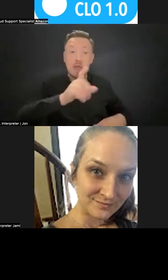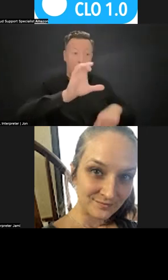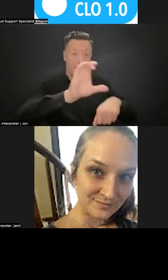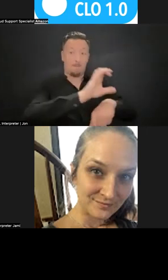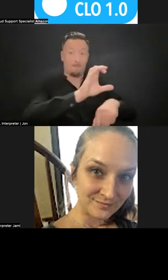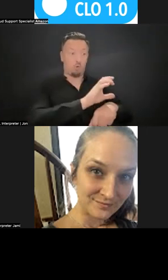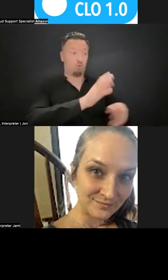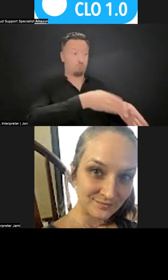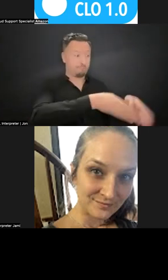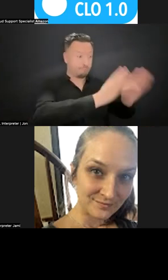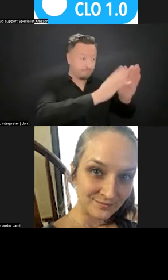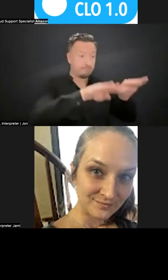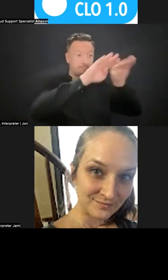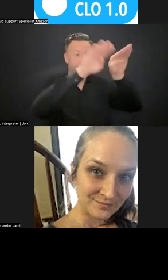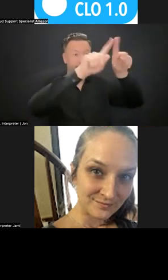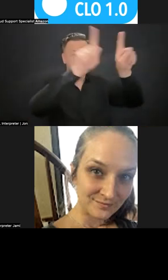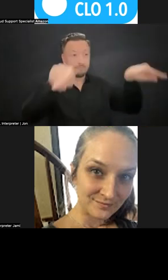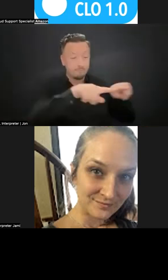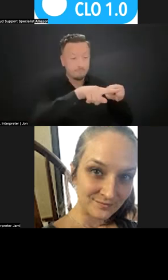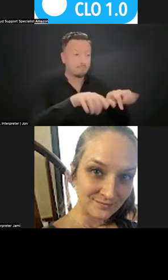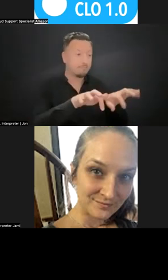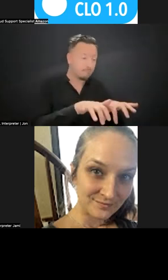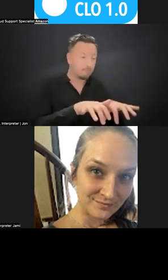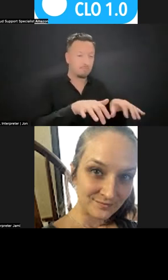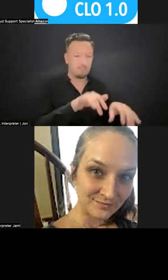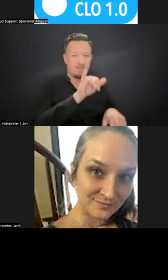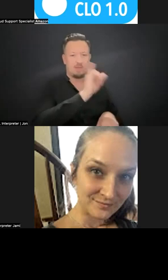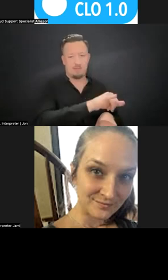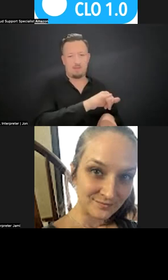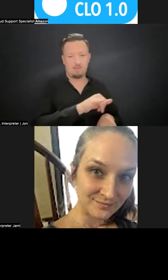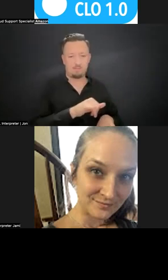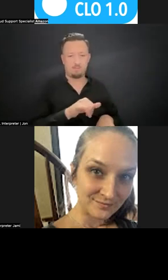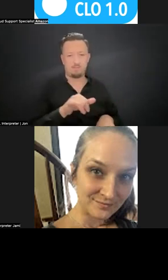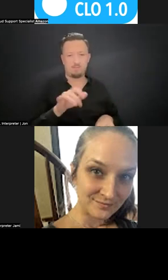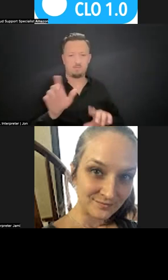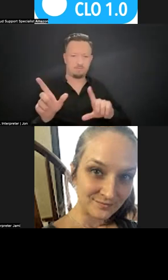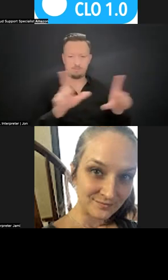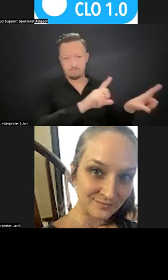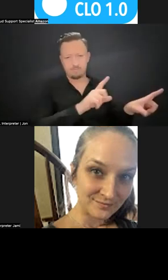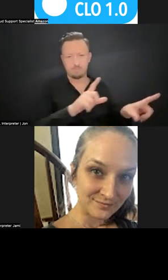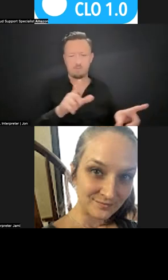let me bring up cloud computing a little more. So let's bring up some clean area. So